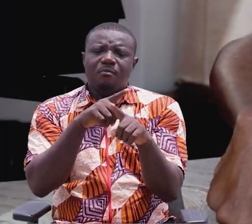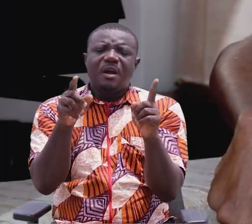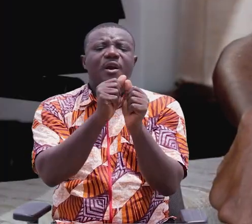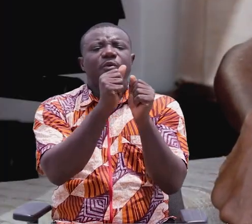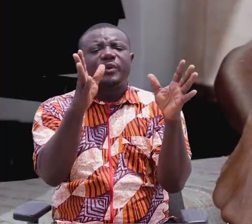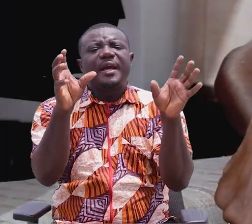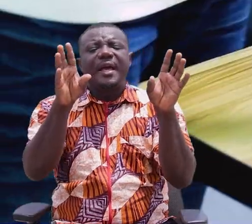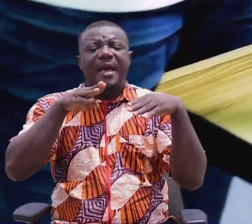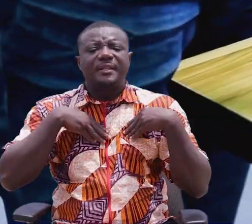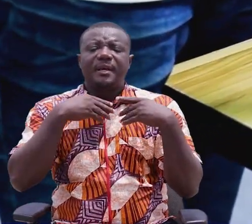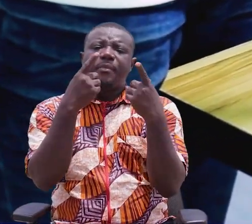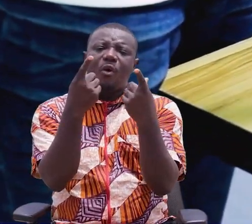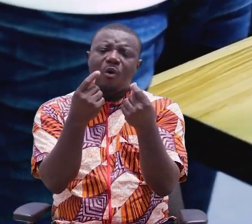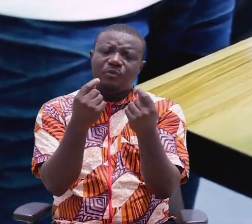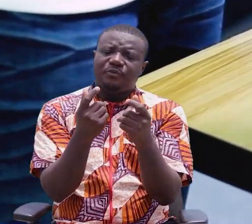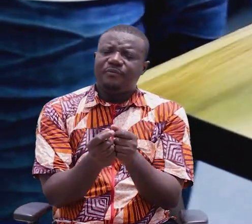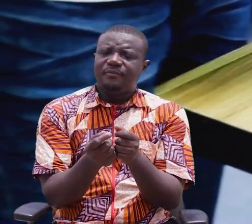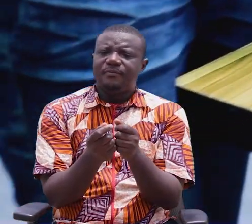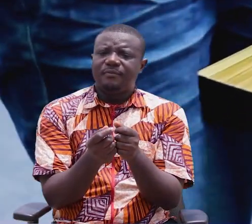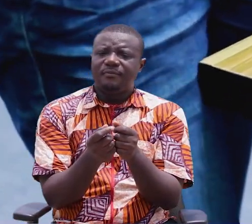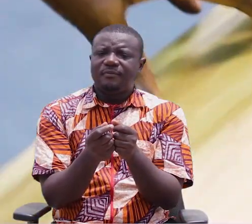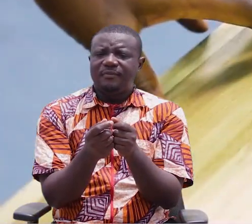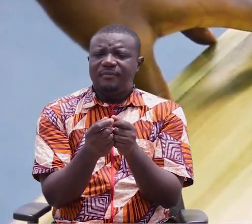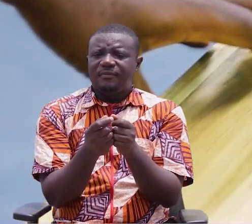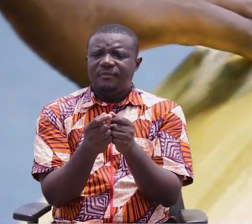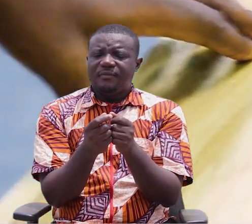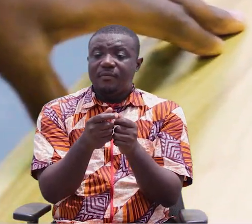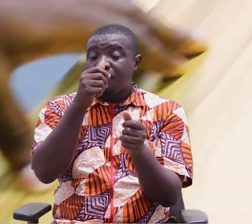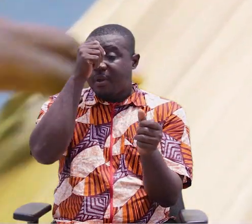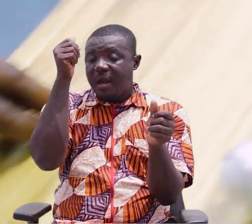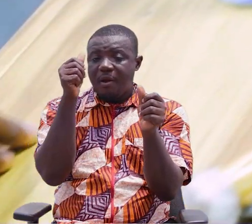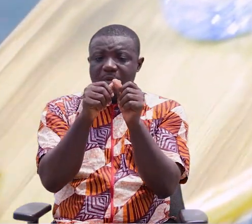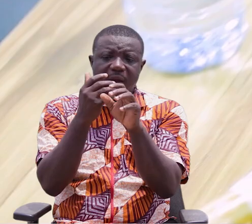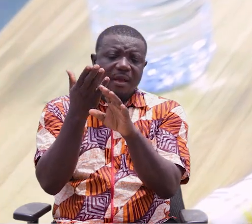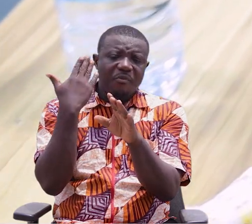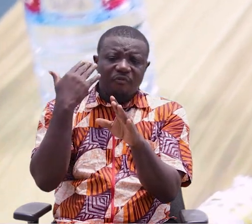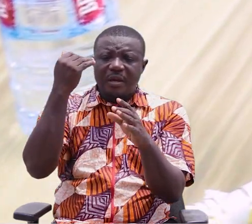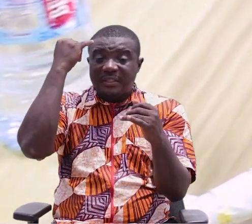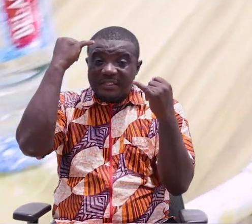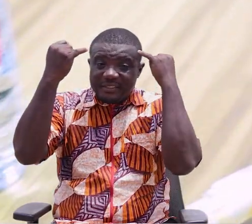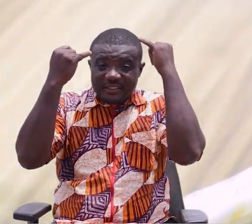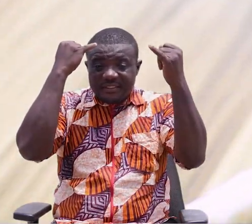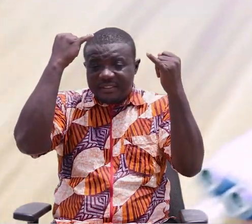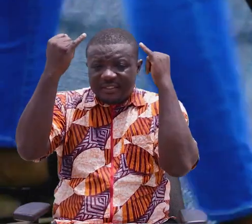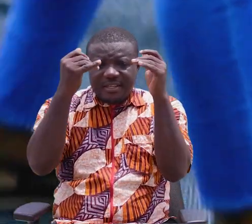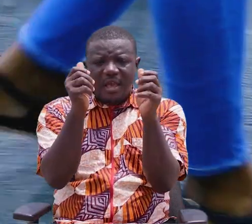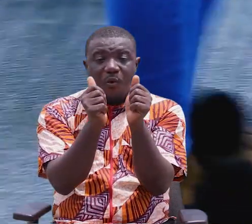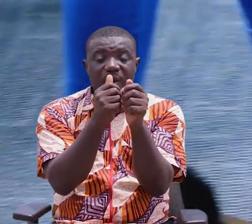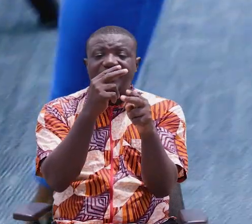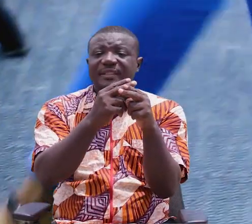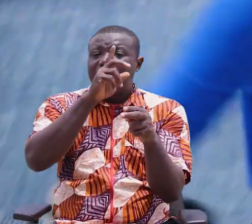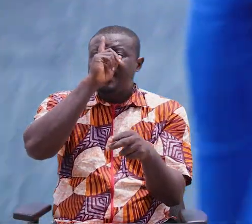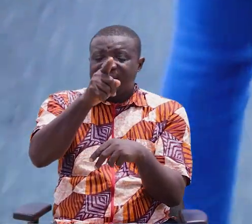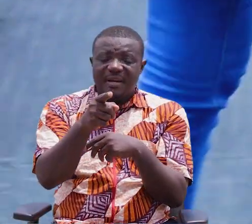not interact with us. So I remember when I saw the innovative idea of the